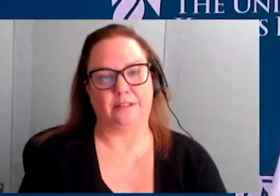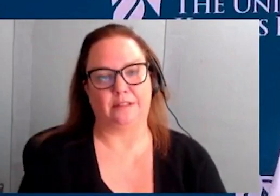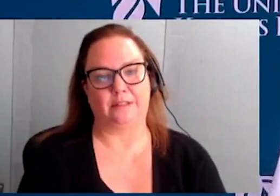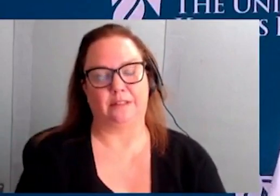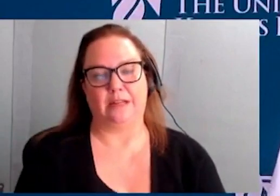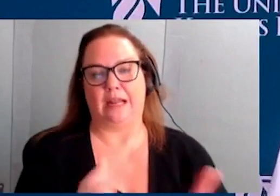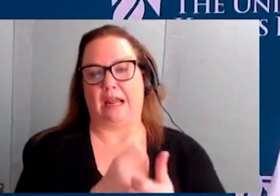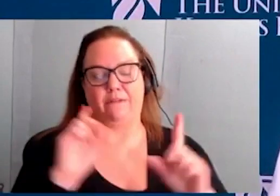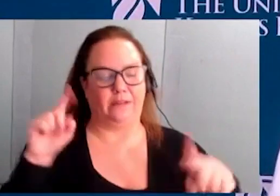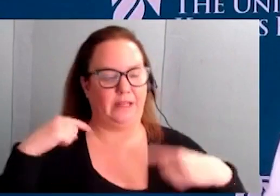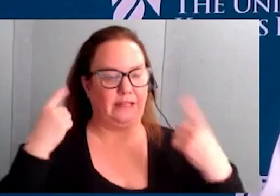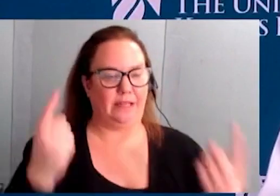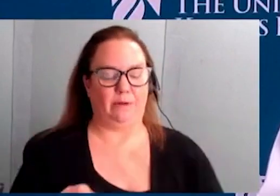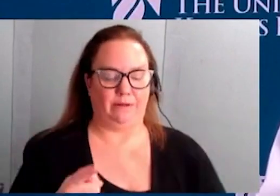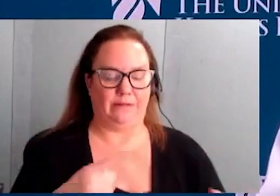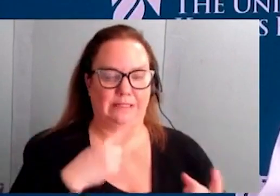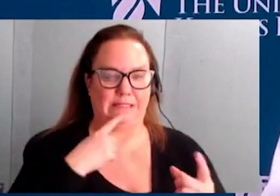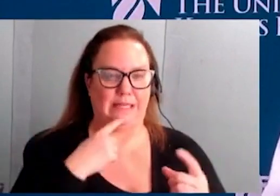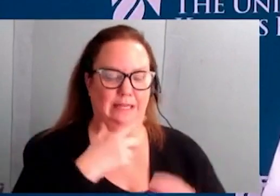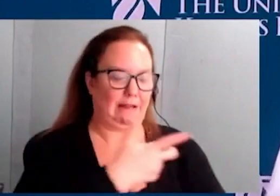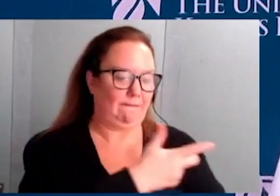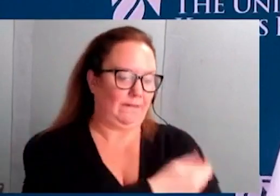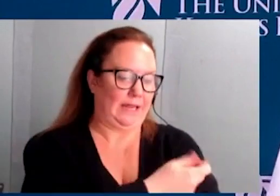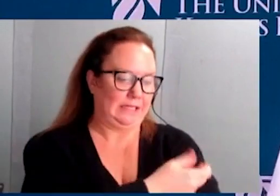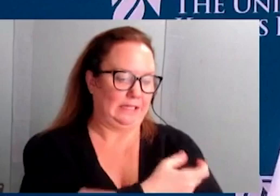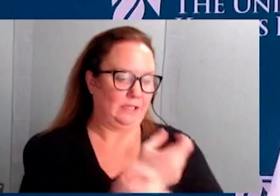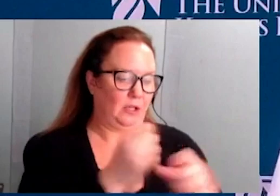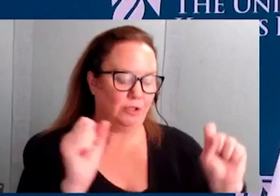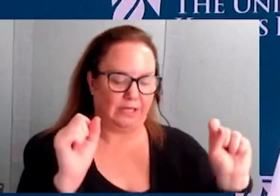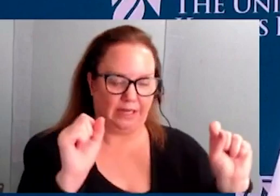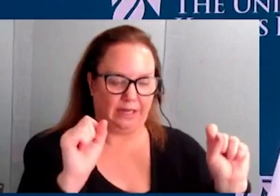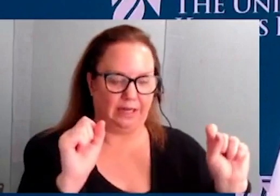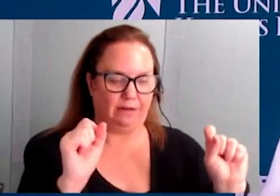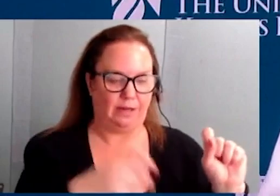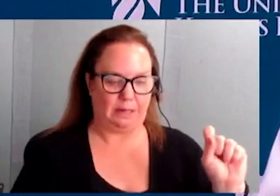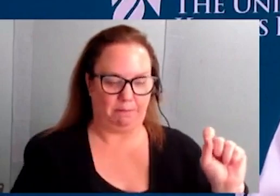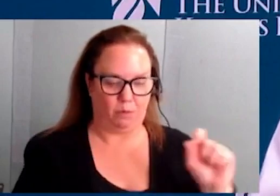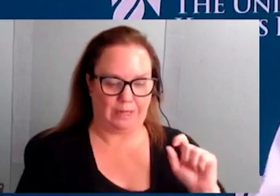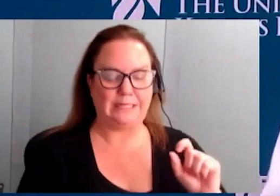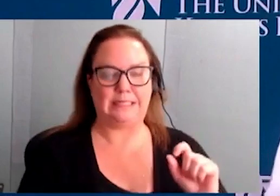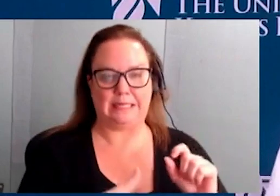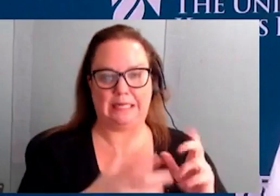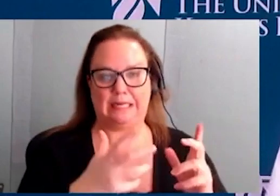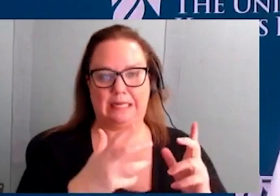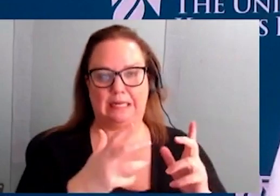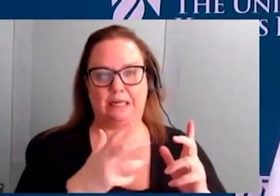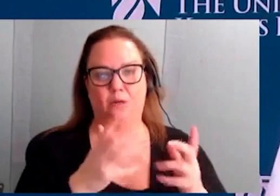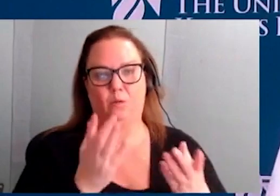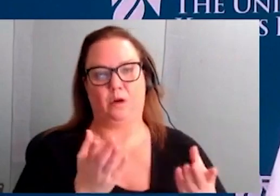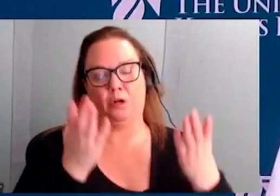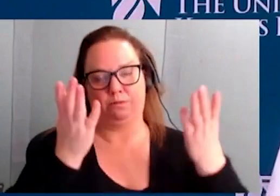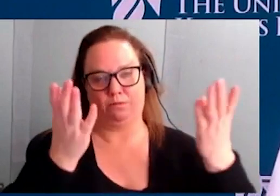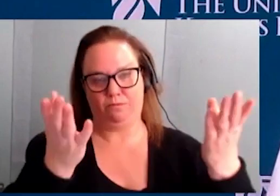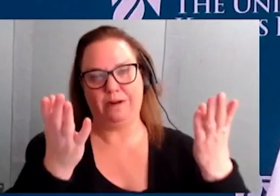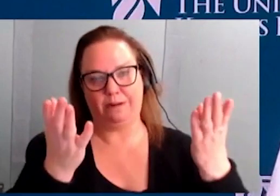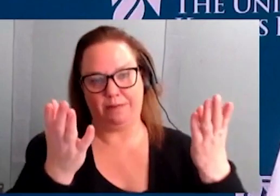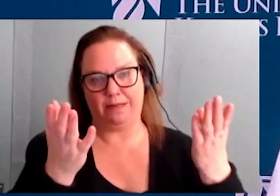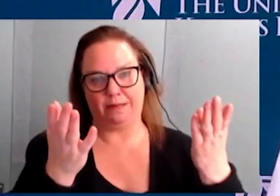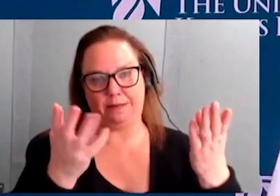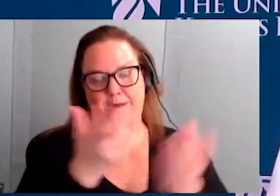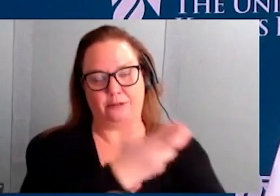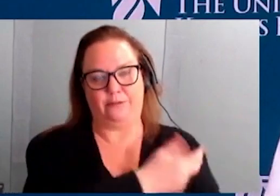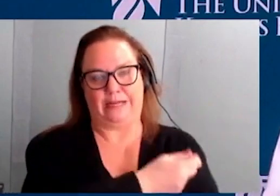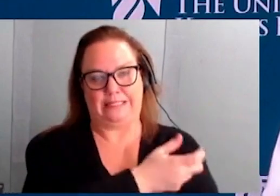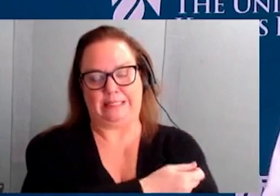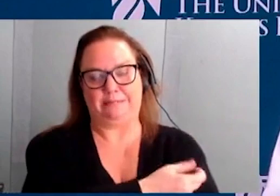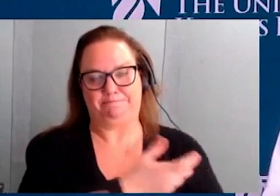said up to this point. Vaccines are safe to get in pregnancy. We're going to recommend that you get them during your